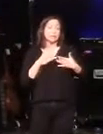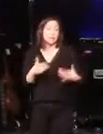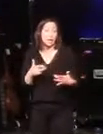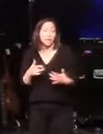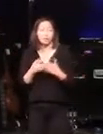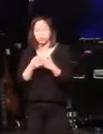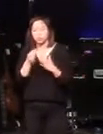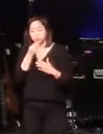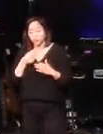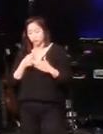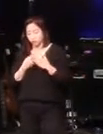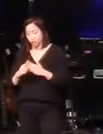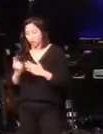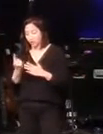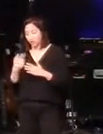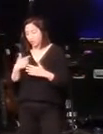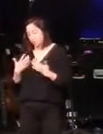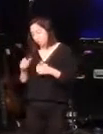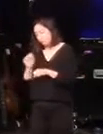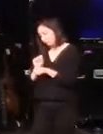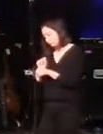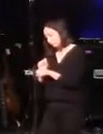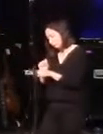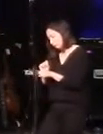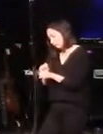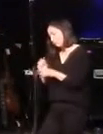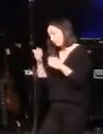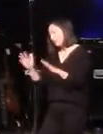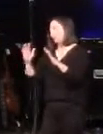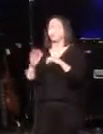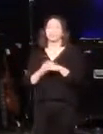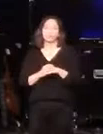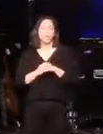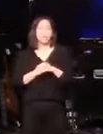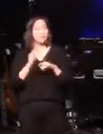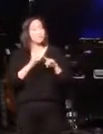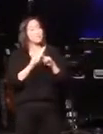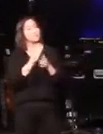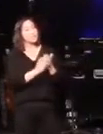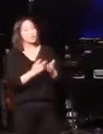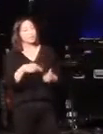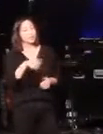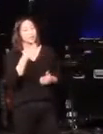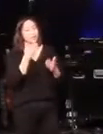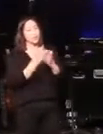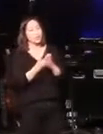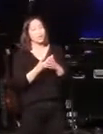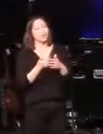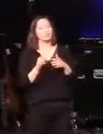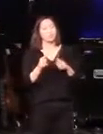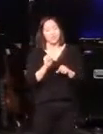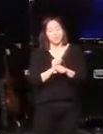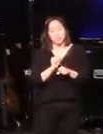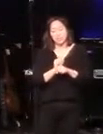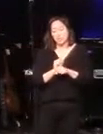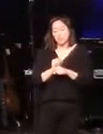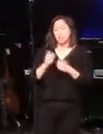sense? Some of you are really good at taking your break. Does that make sense? I don't understand breaks.